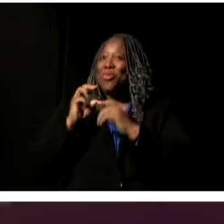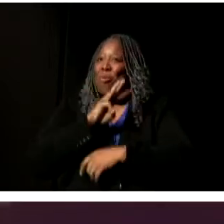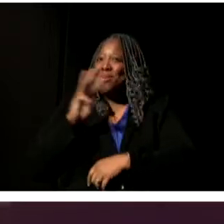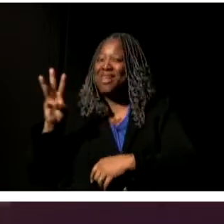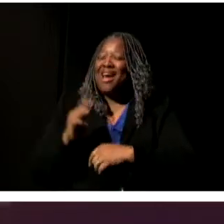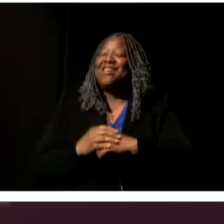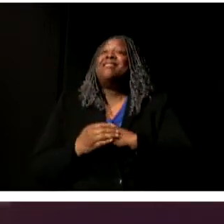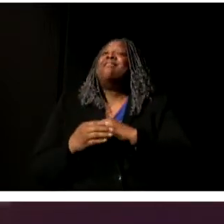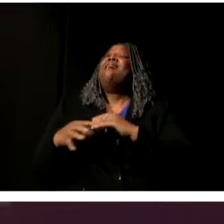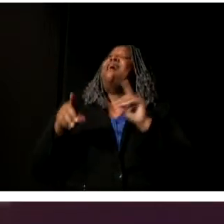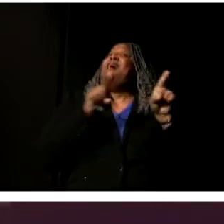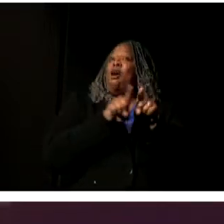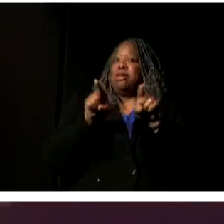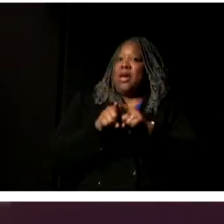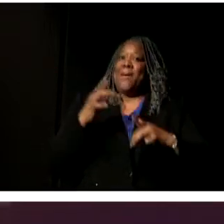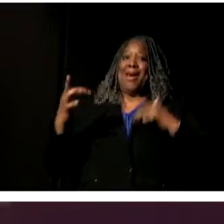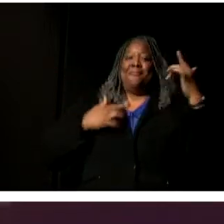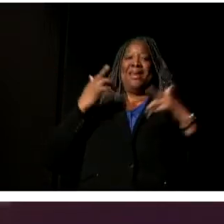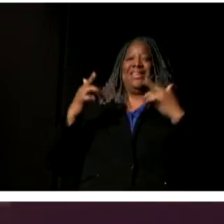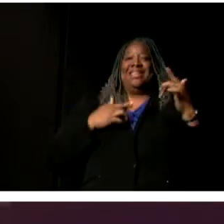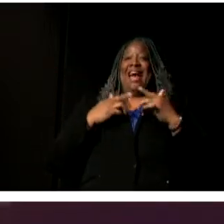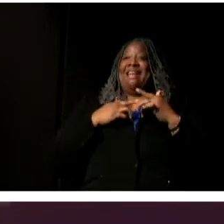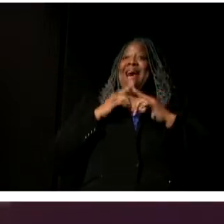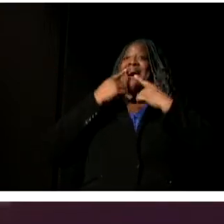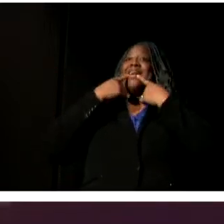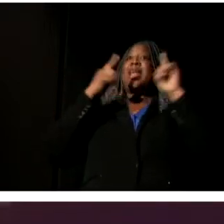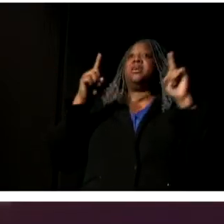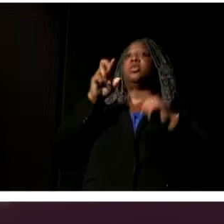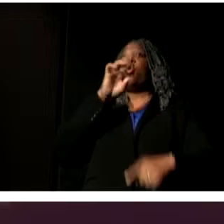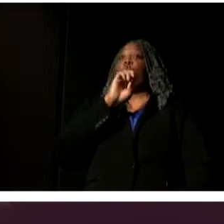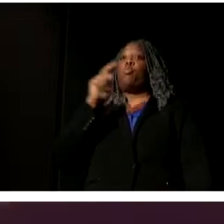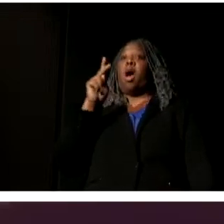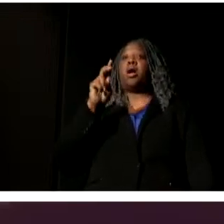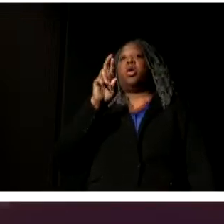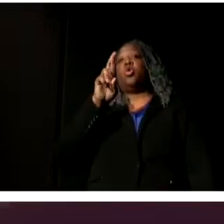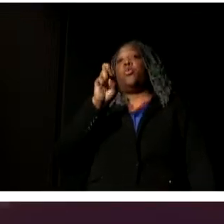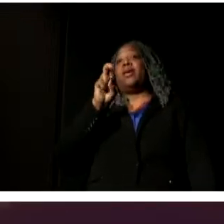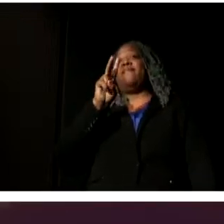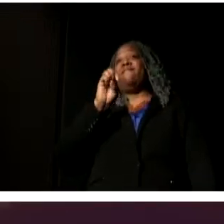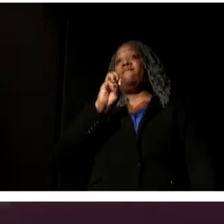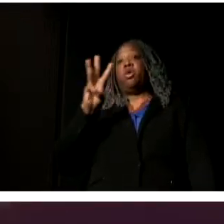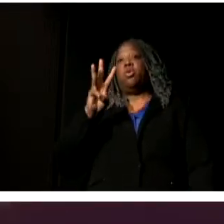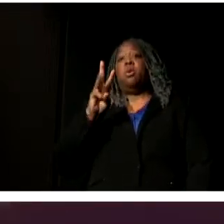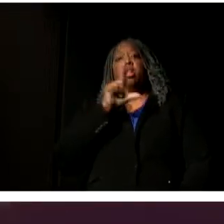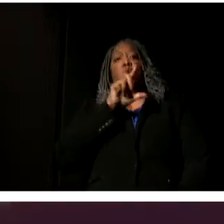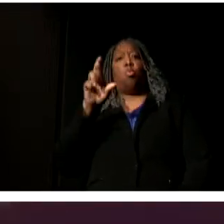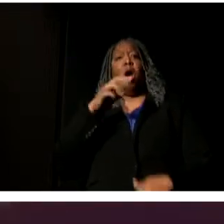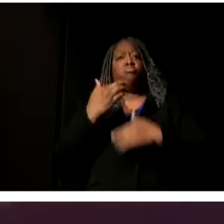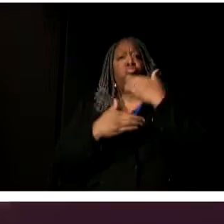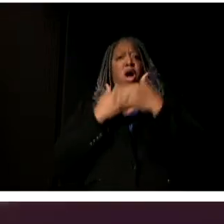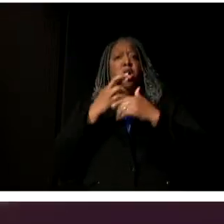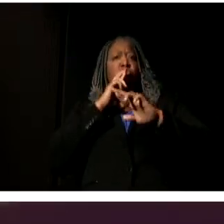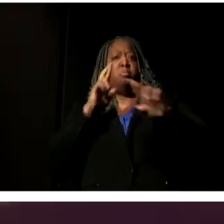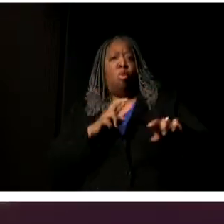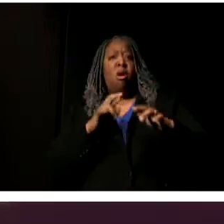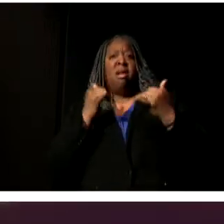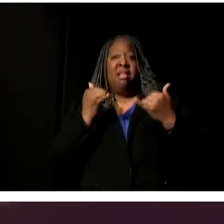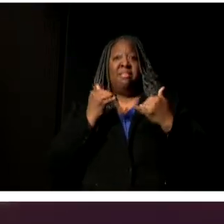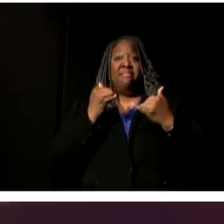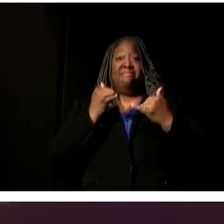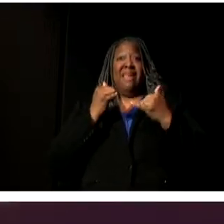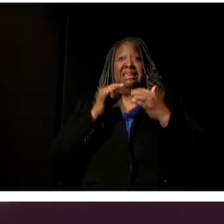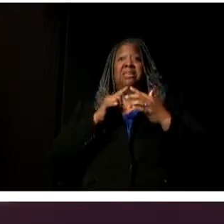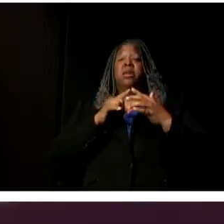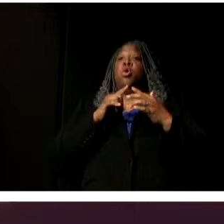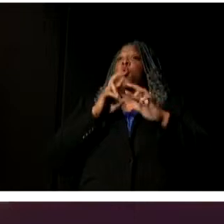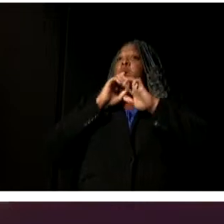to City Wallet, I'm excited to announce Rock Review, Little Rock's progress report. This inaugural report measures